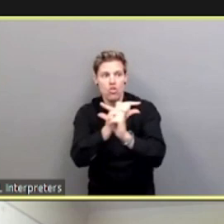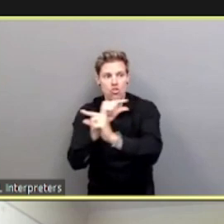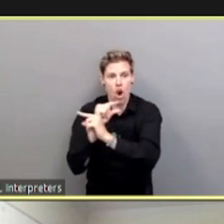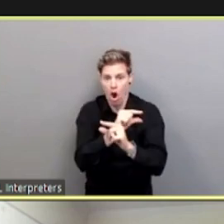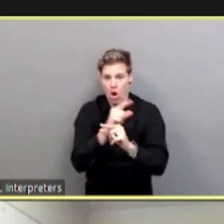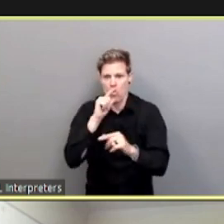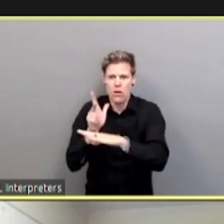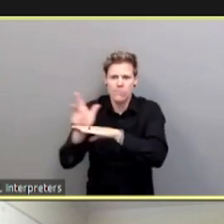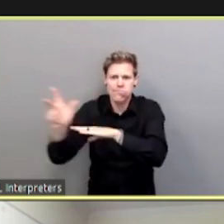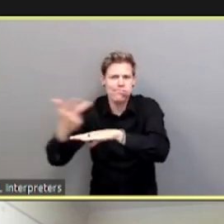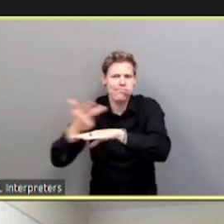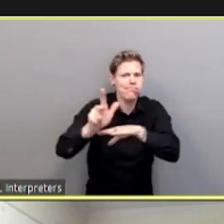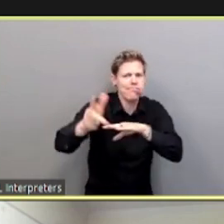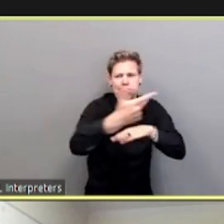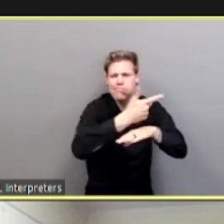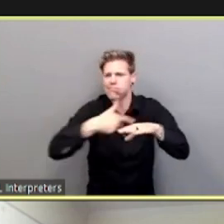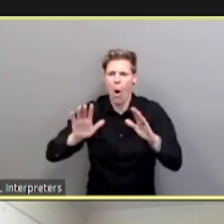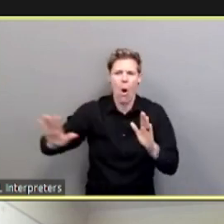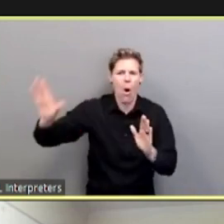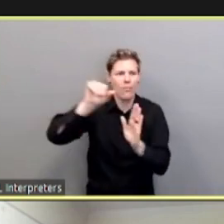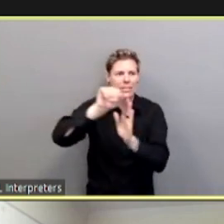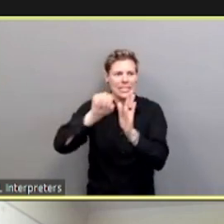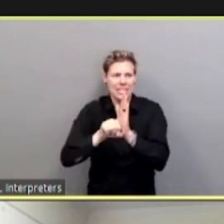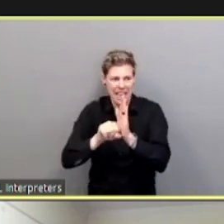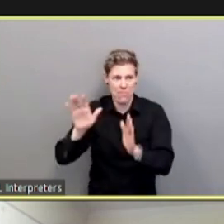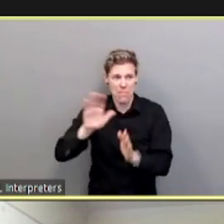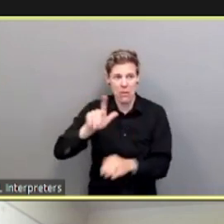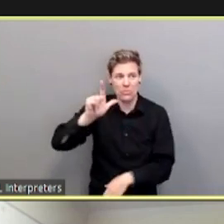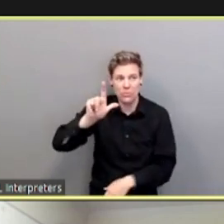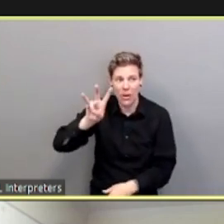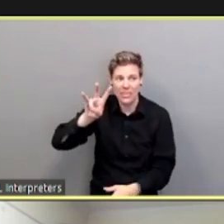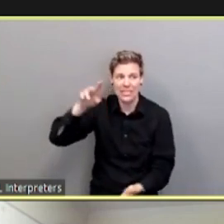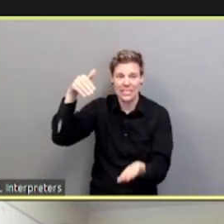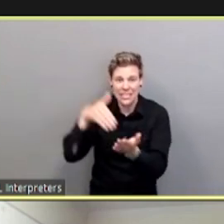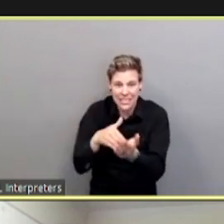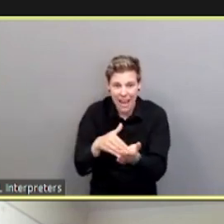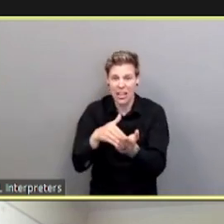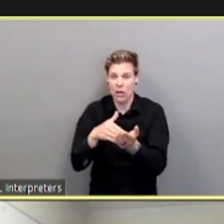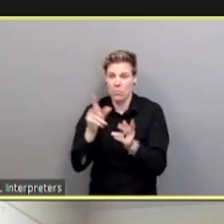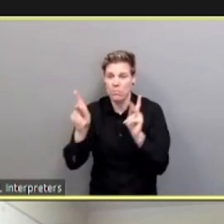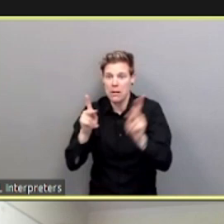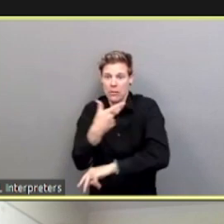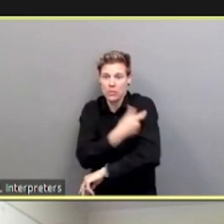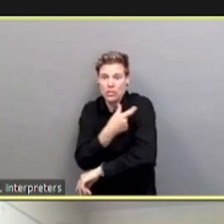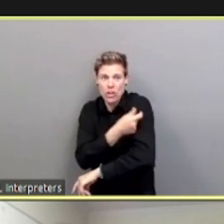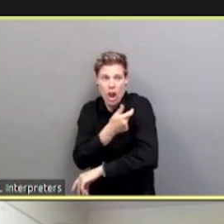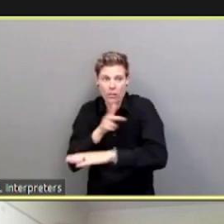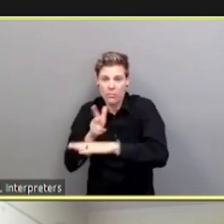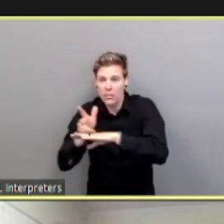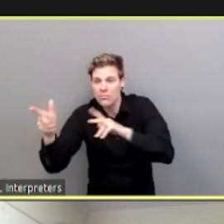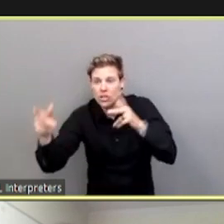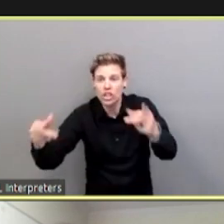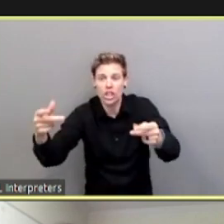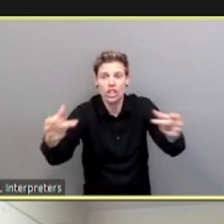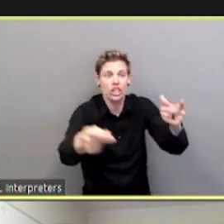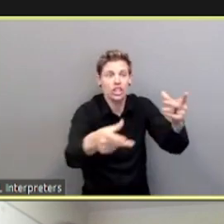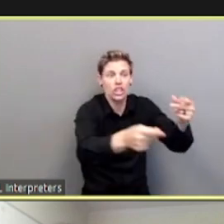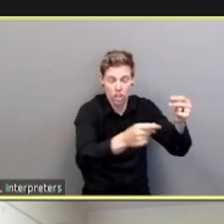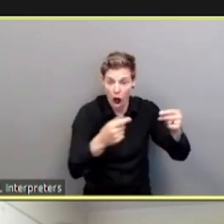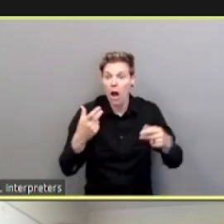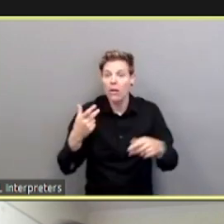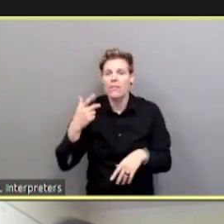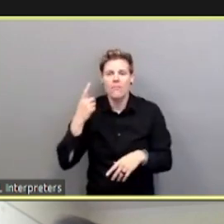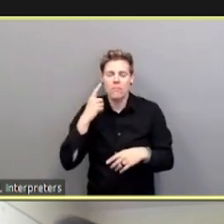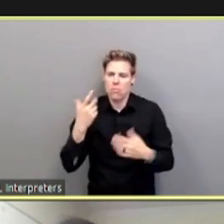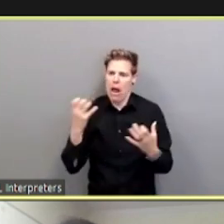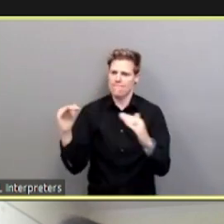doses in places of high social vulnerability, in places with racial and ethnic equity to really inequities